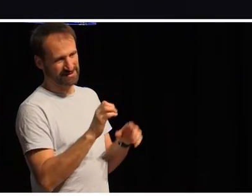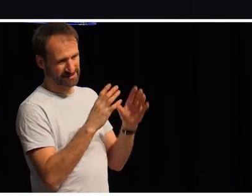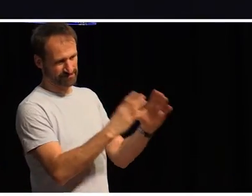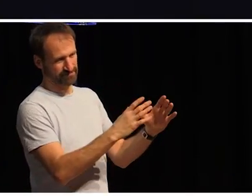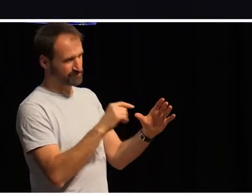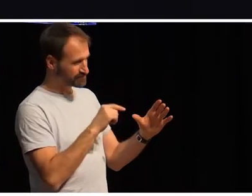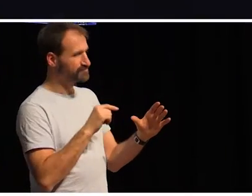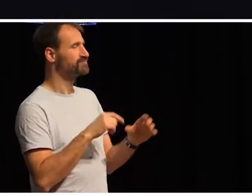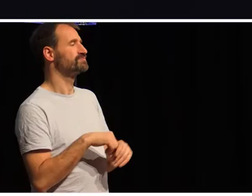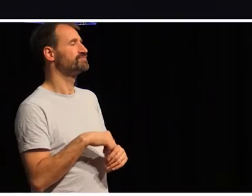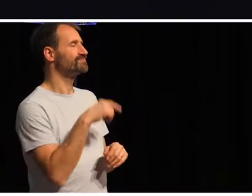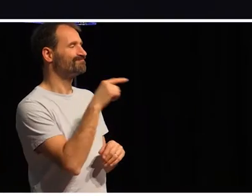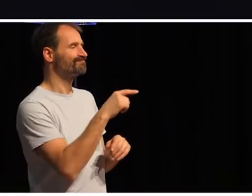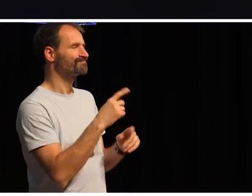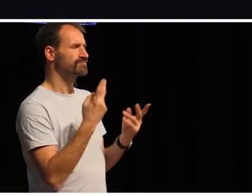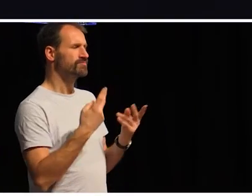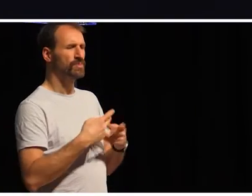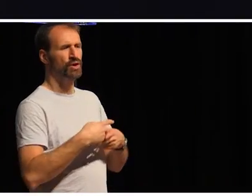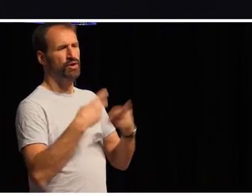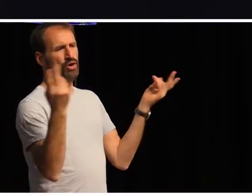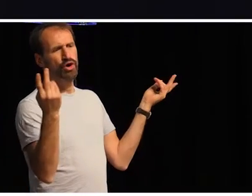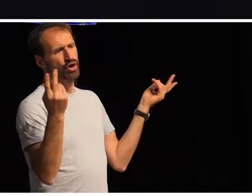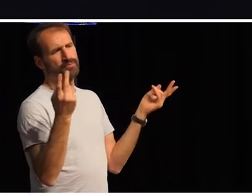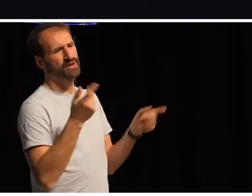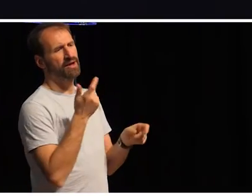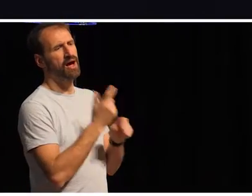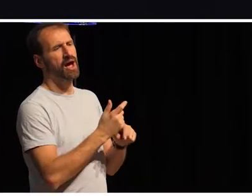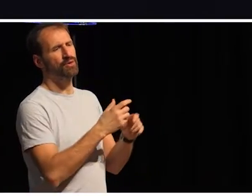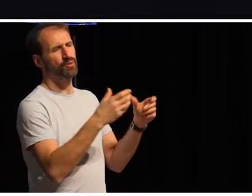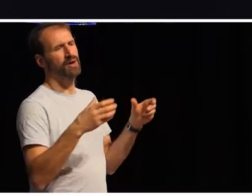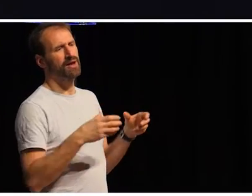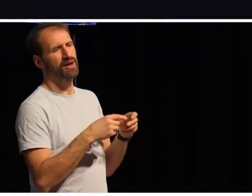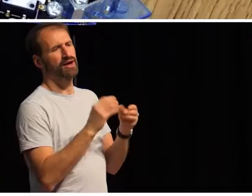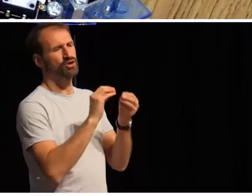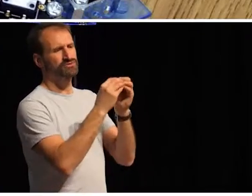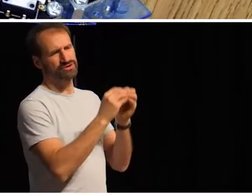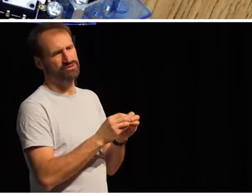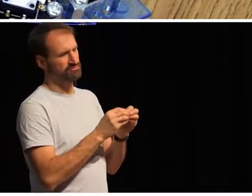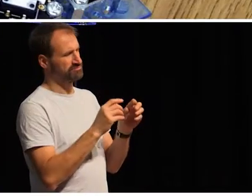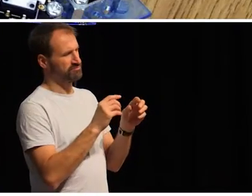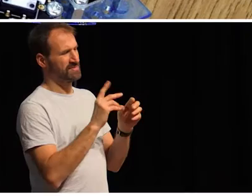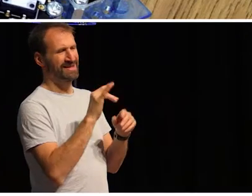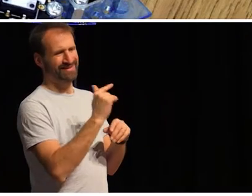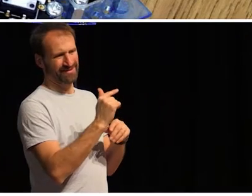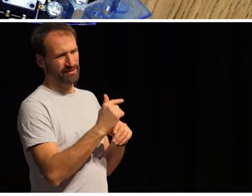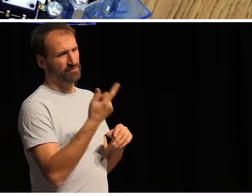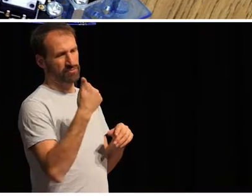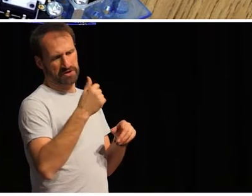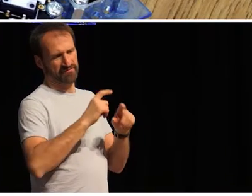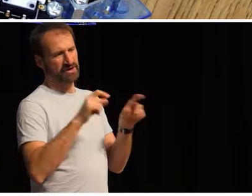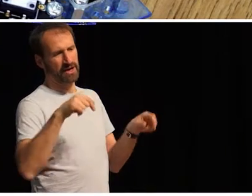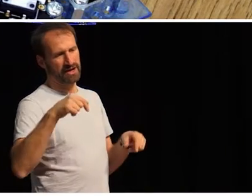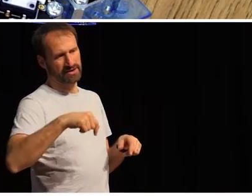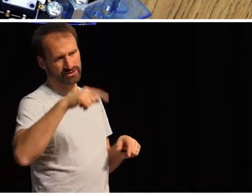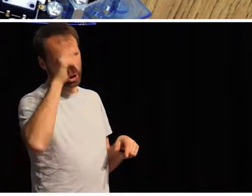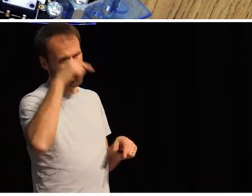It's basically an open hardware construction kit from a company in Germany called Tinkerforge. And they offer